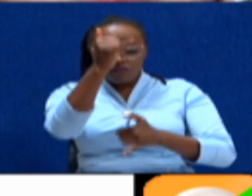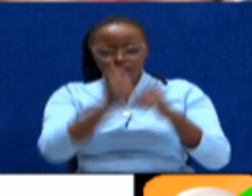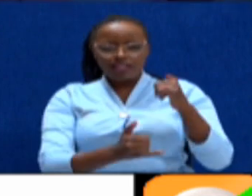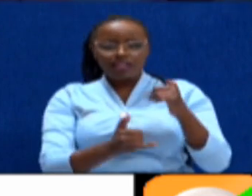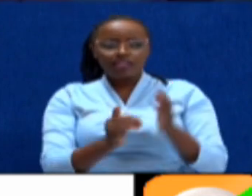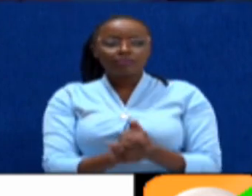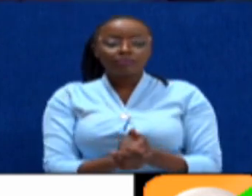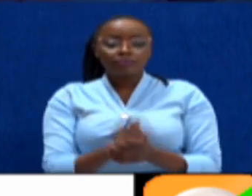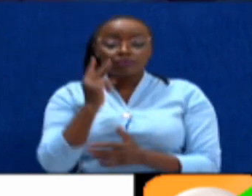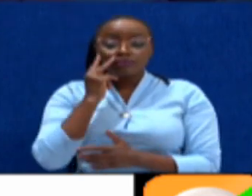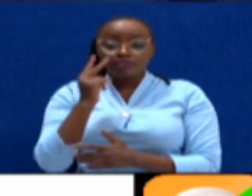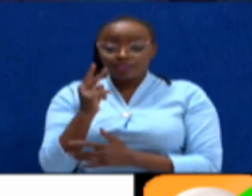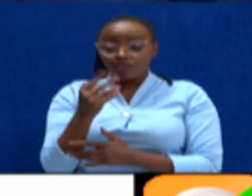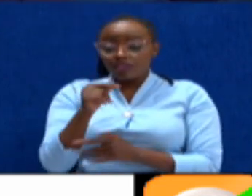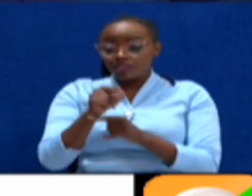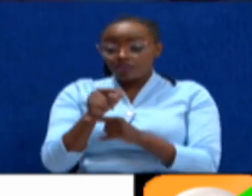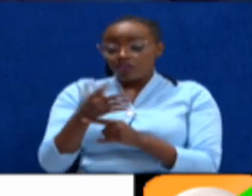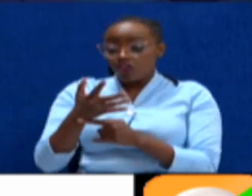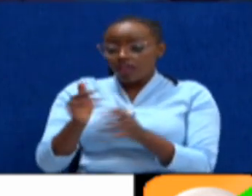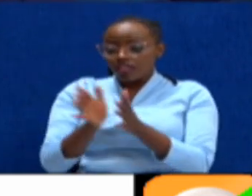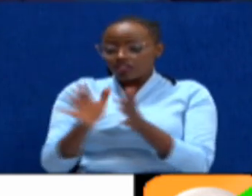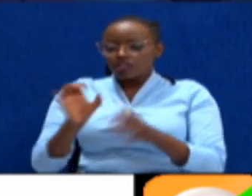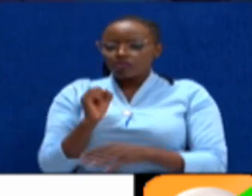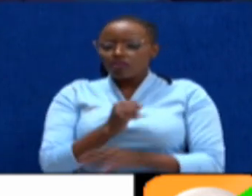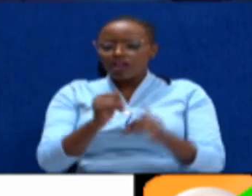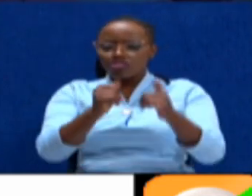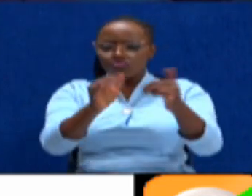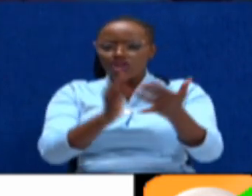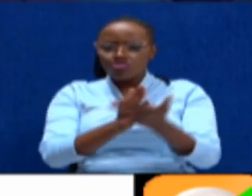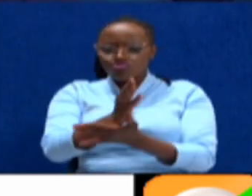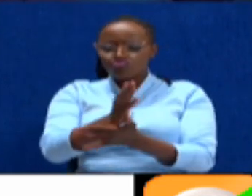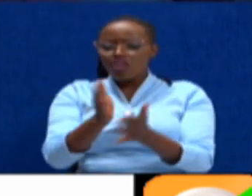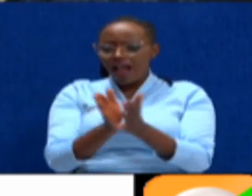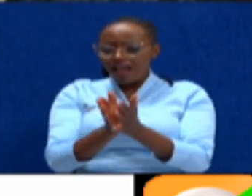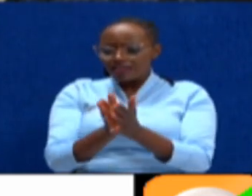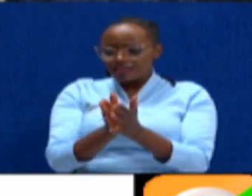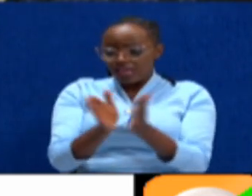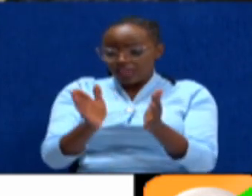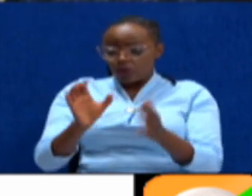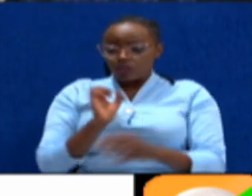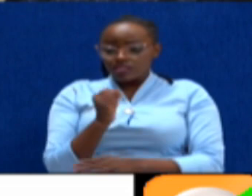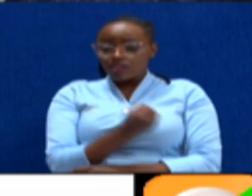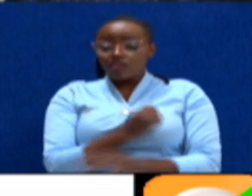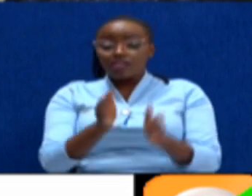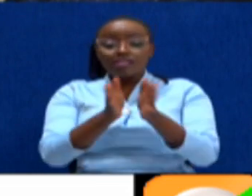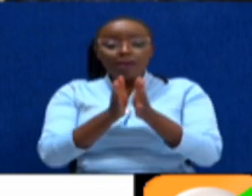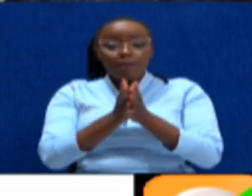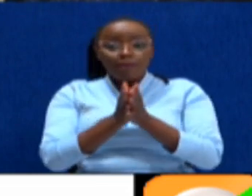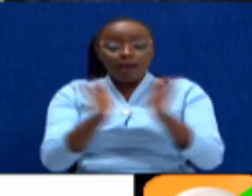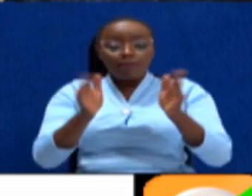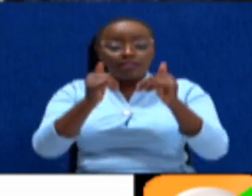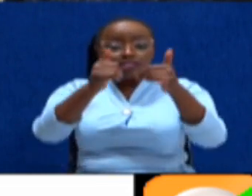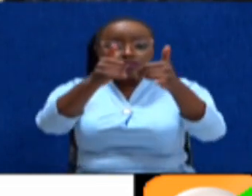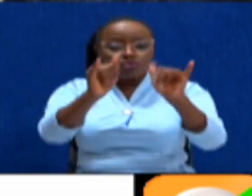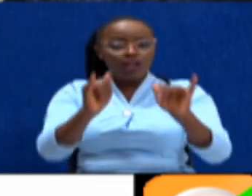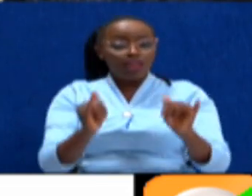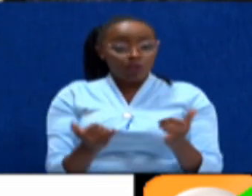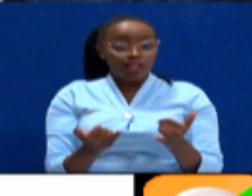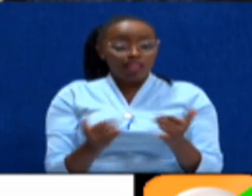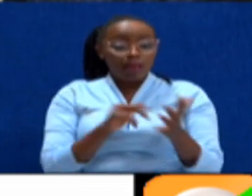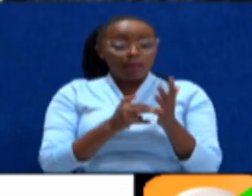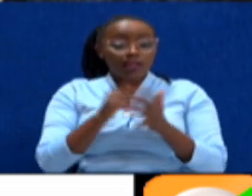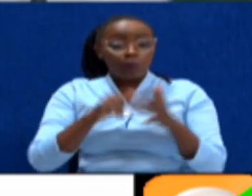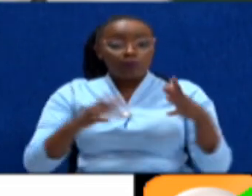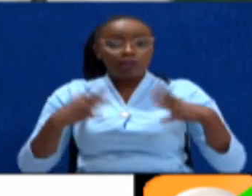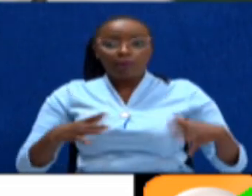But finally, you see, a plenary session, a trial by plenary, it's like a public trial, so to say. Yeah. So